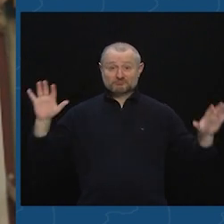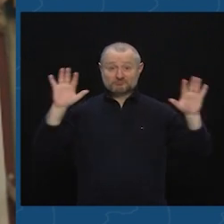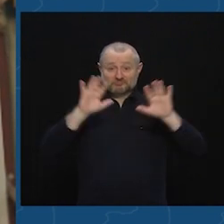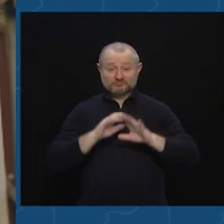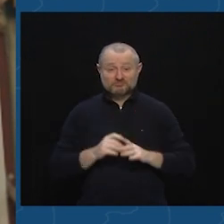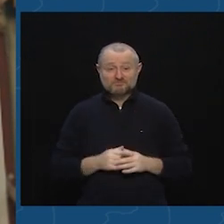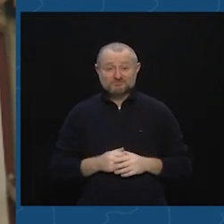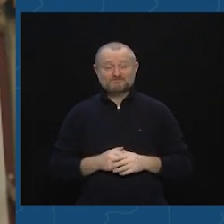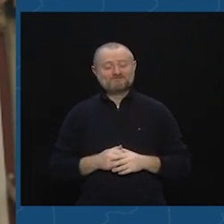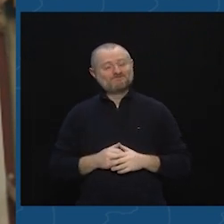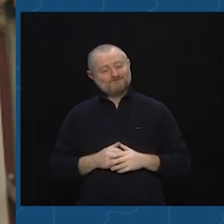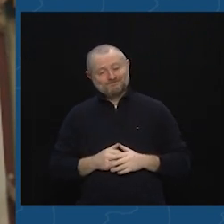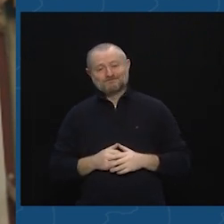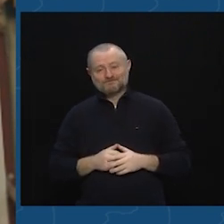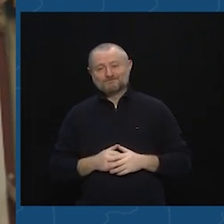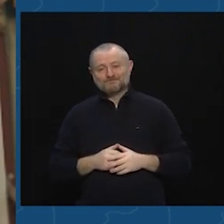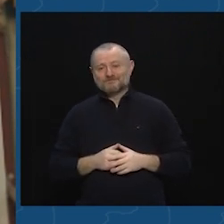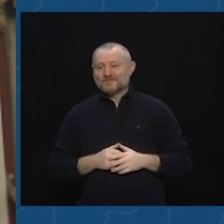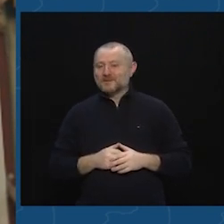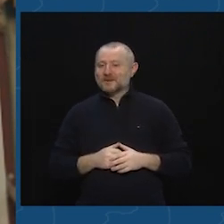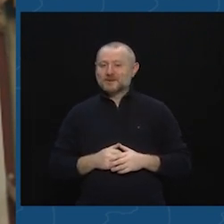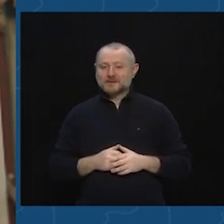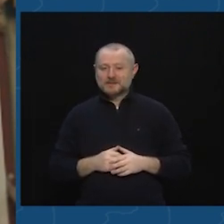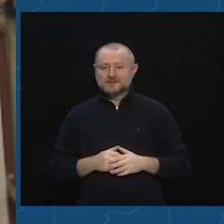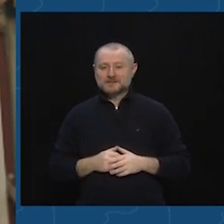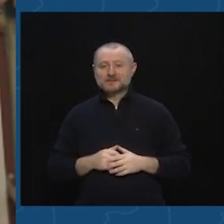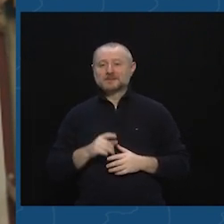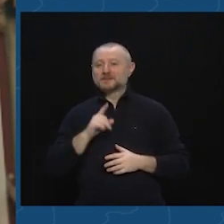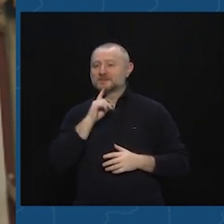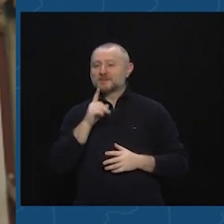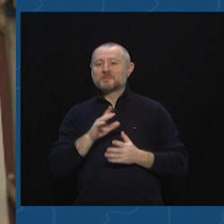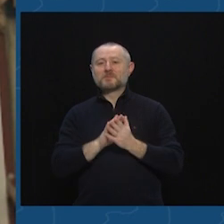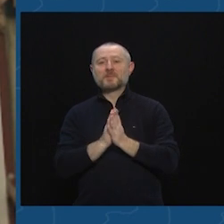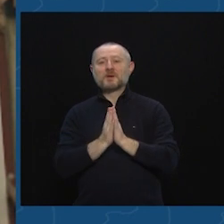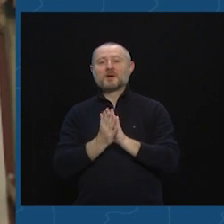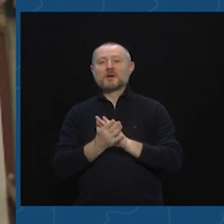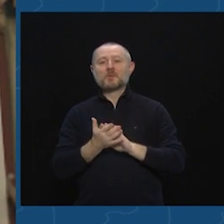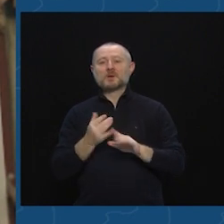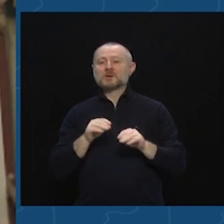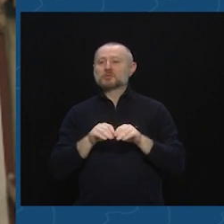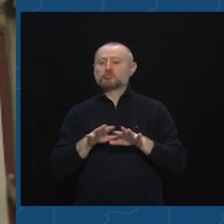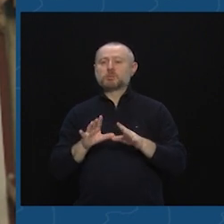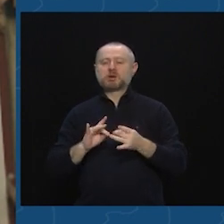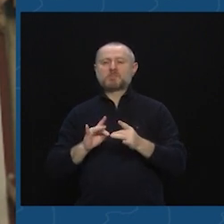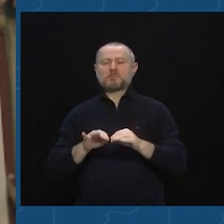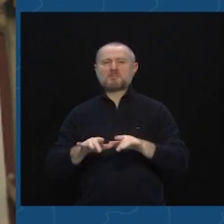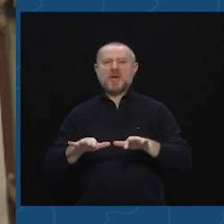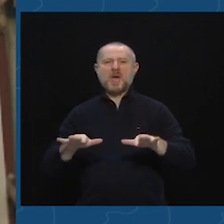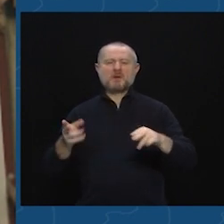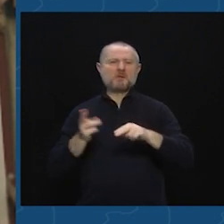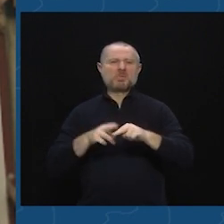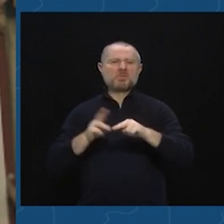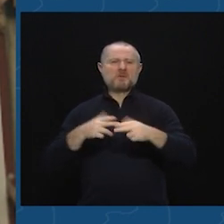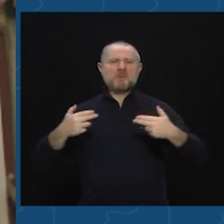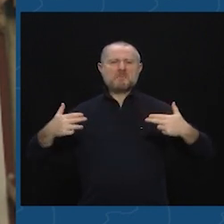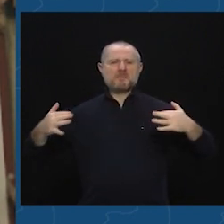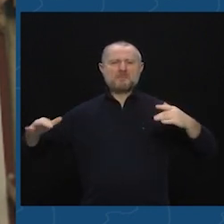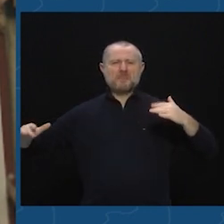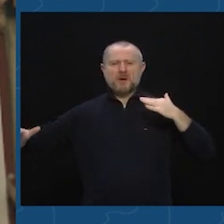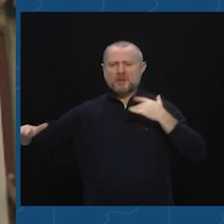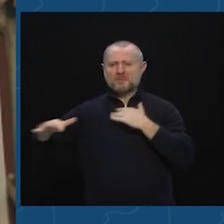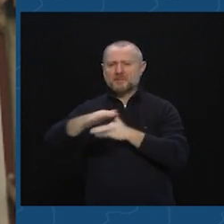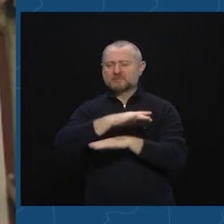become an ocean of violence, a sea of violence. And as I